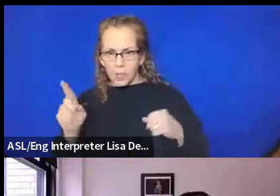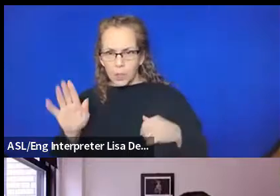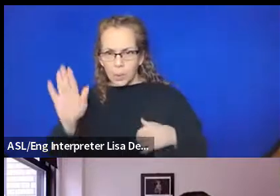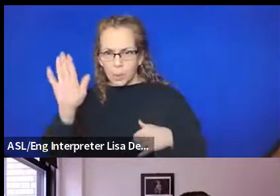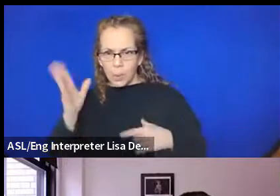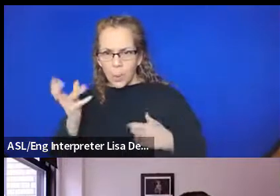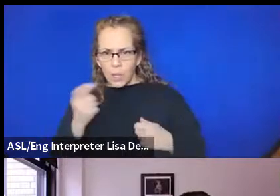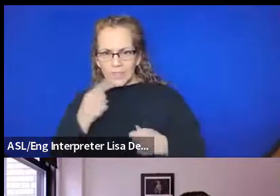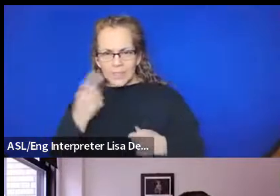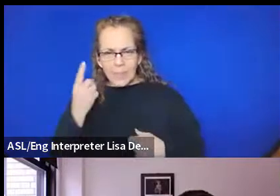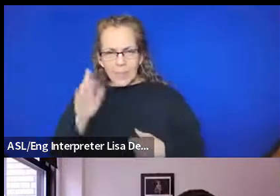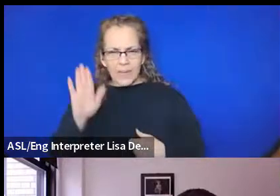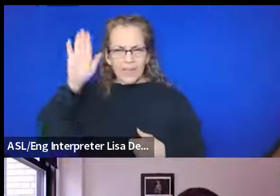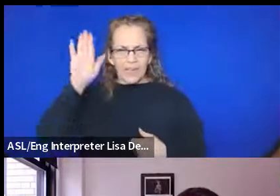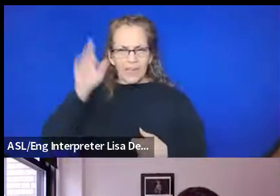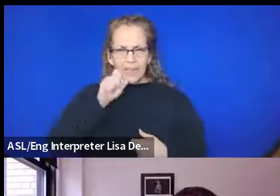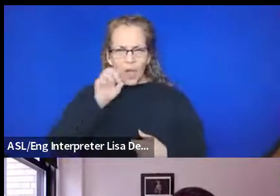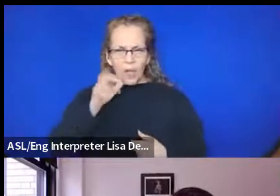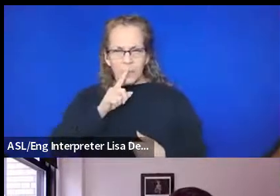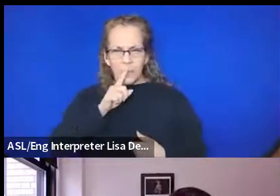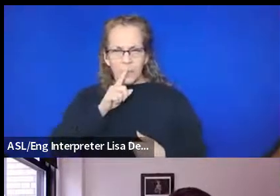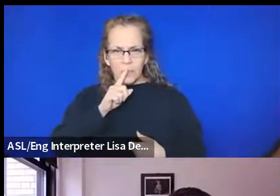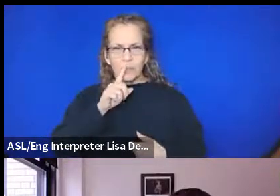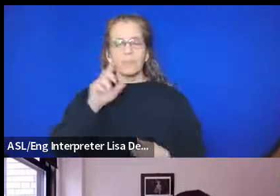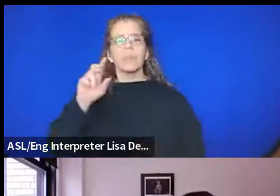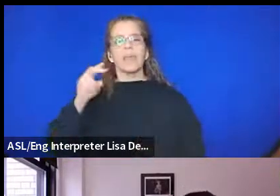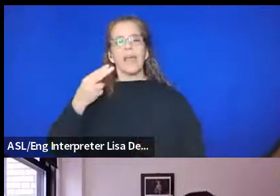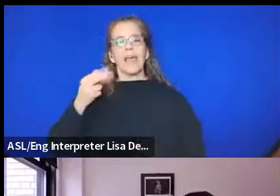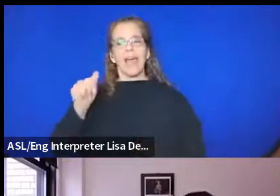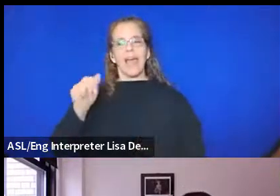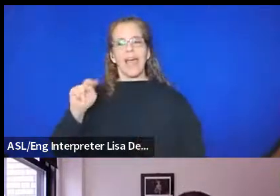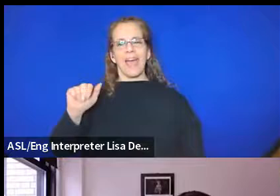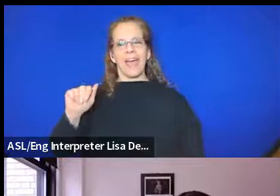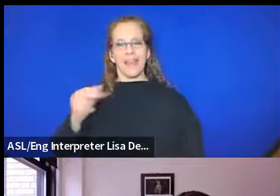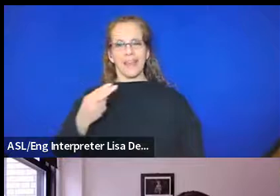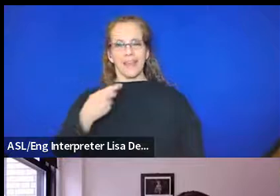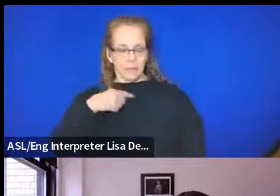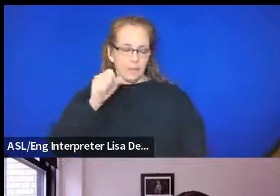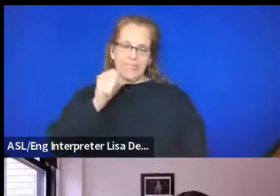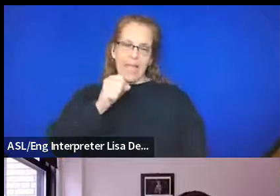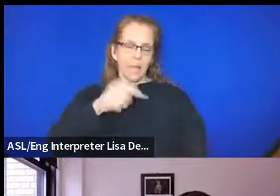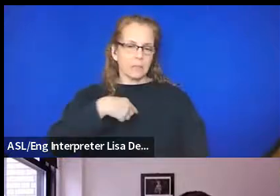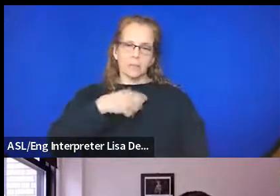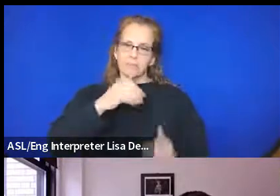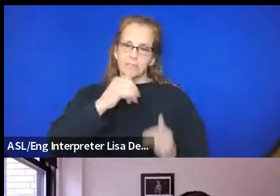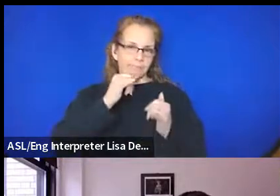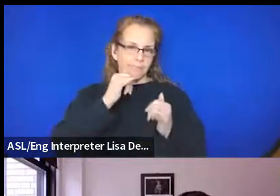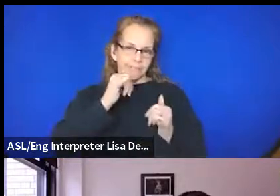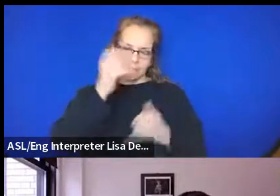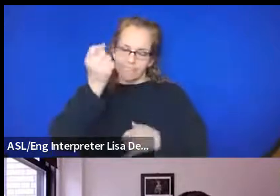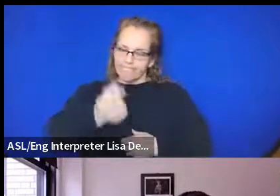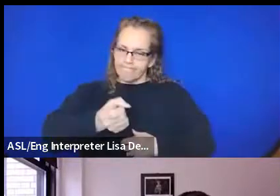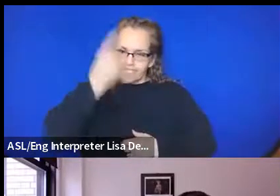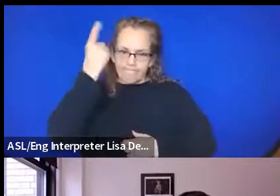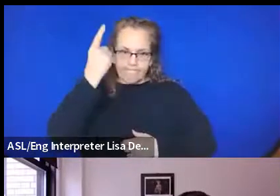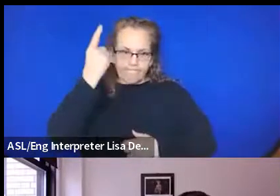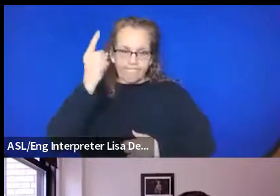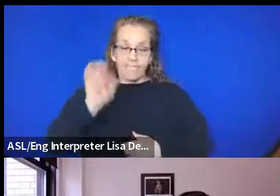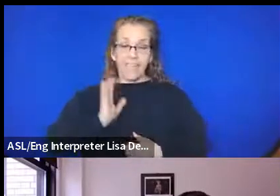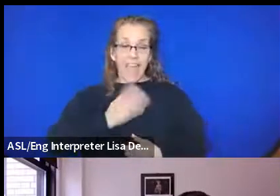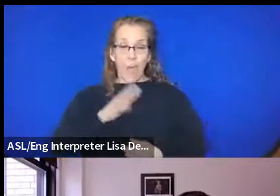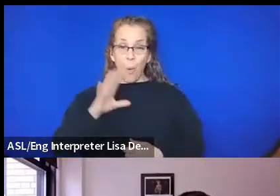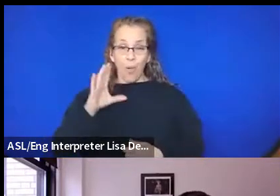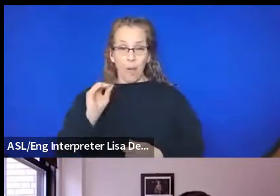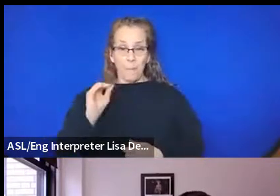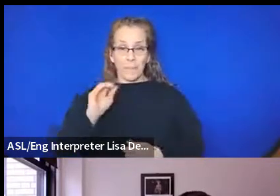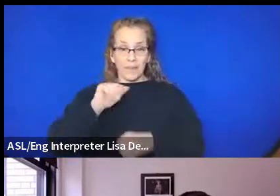I know I saw somebody else come off mute. Yeah, I was just we were very much in your shoes not long ago at all. Our company is only 5 years